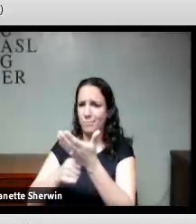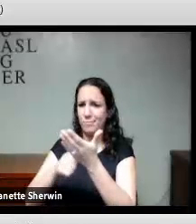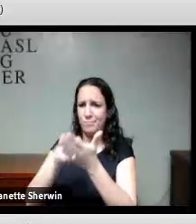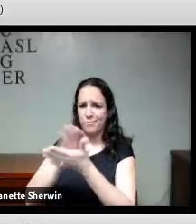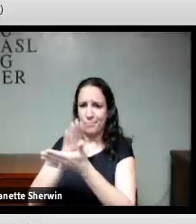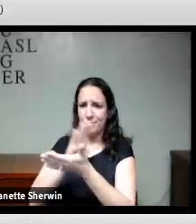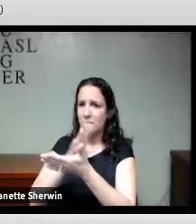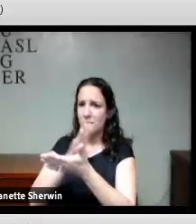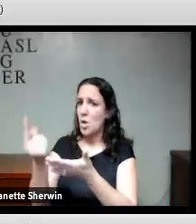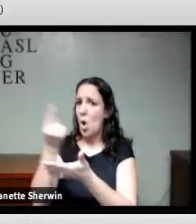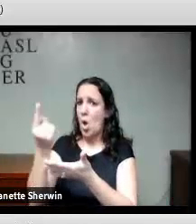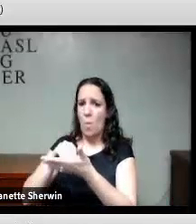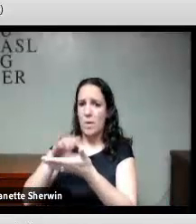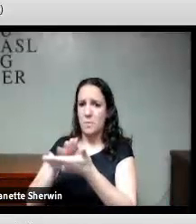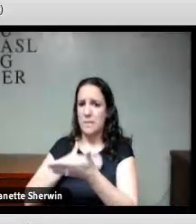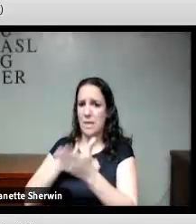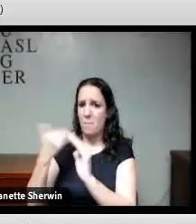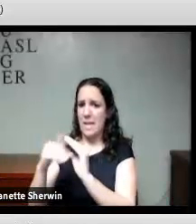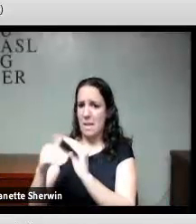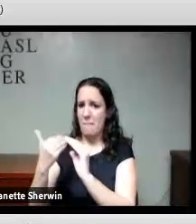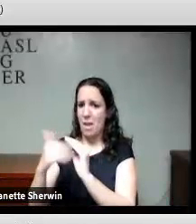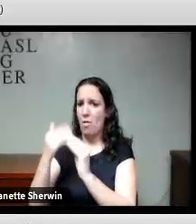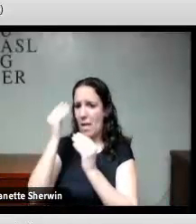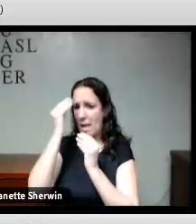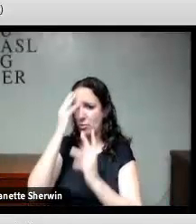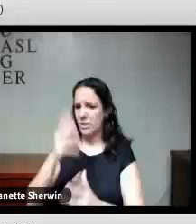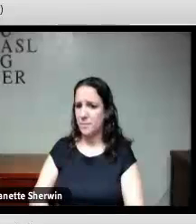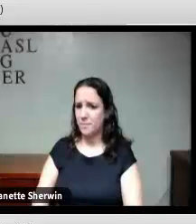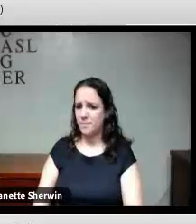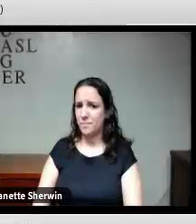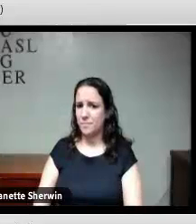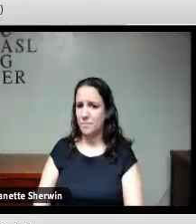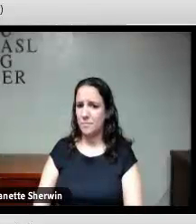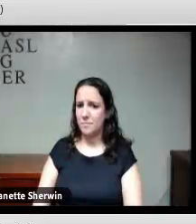my email address. So feel free to use that whenever you need to.